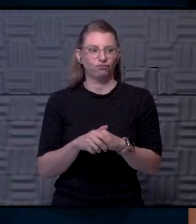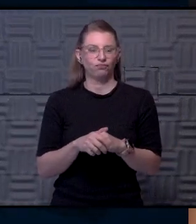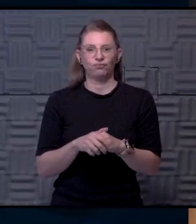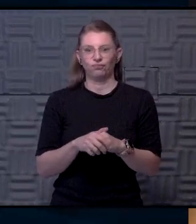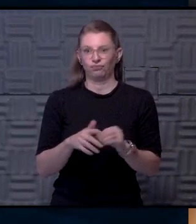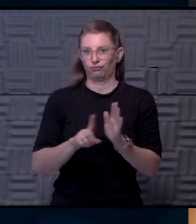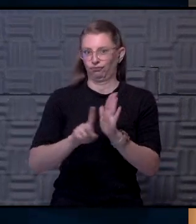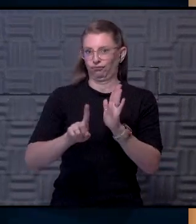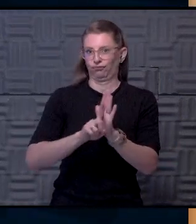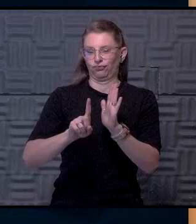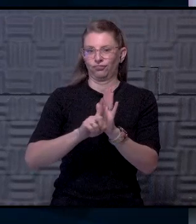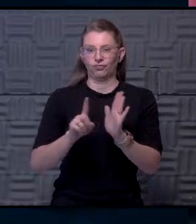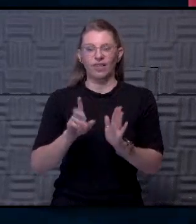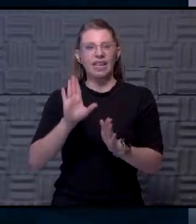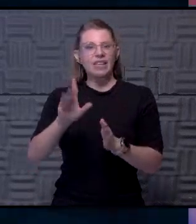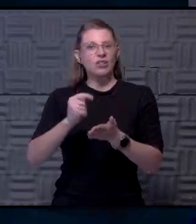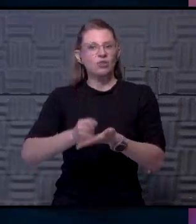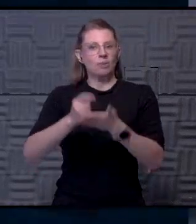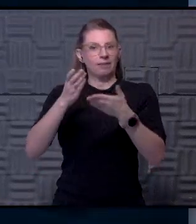George's treatment was done.